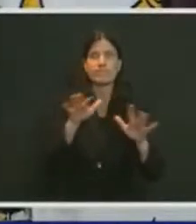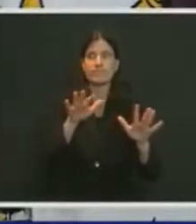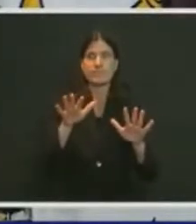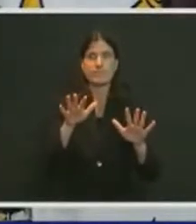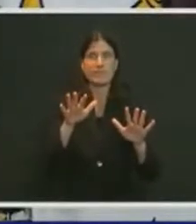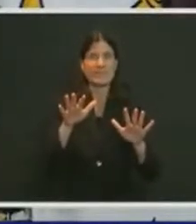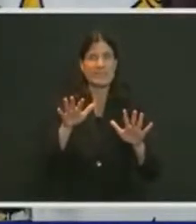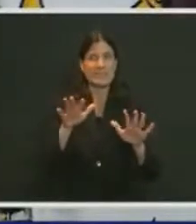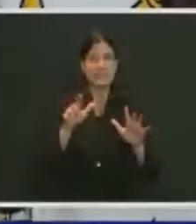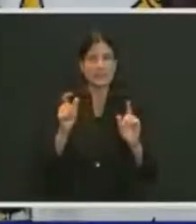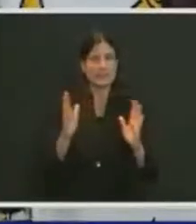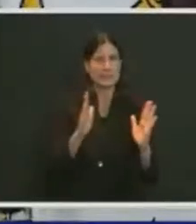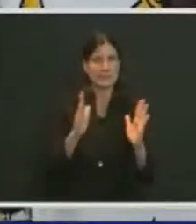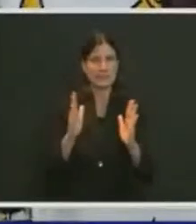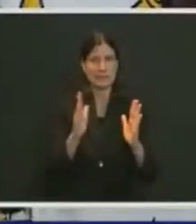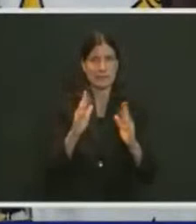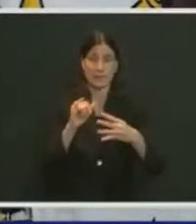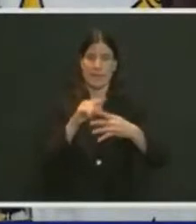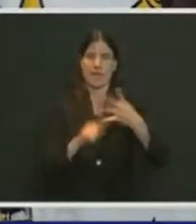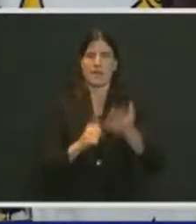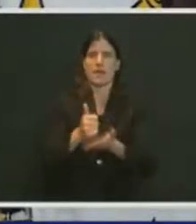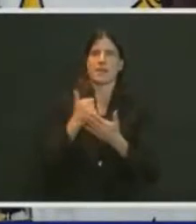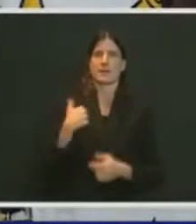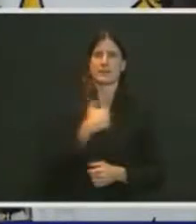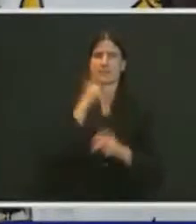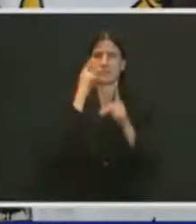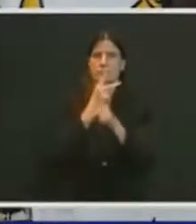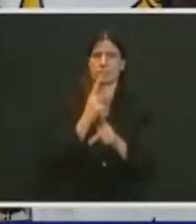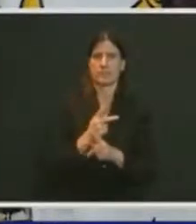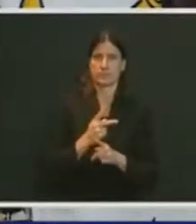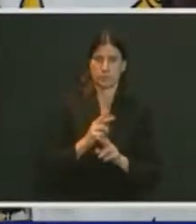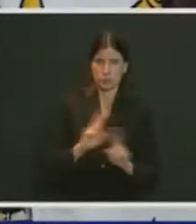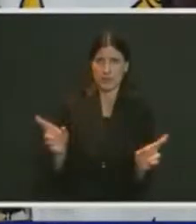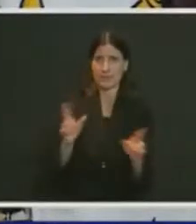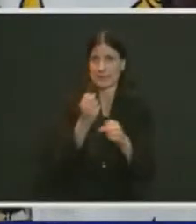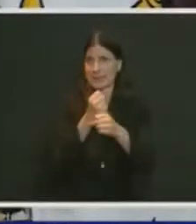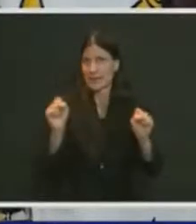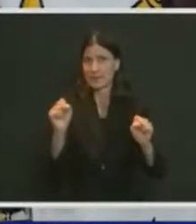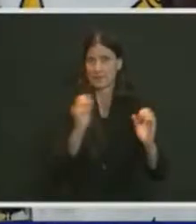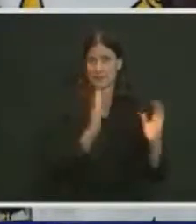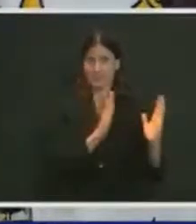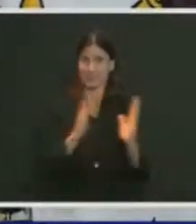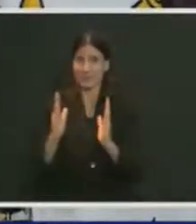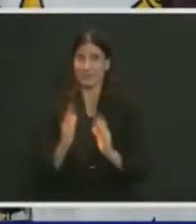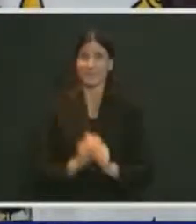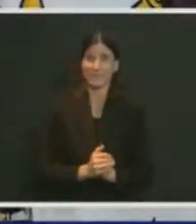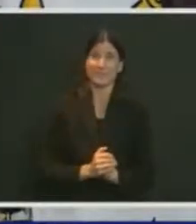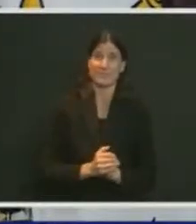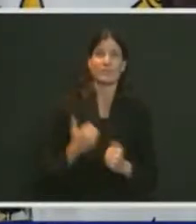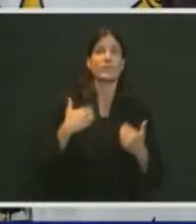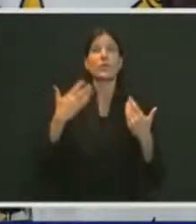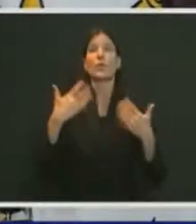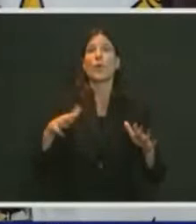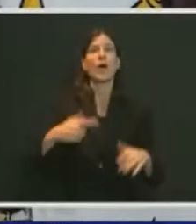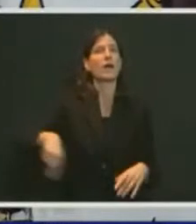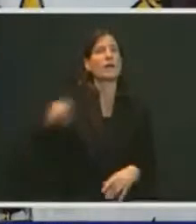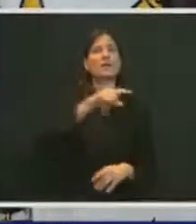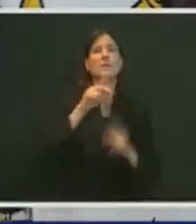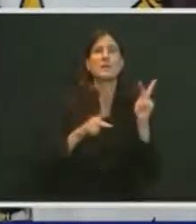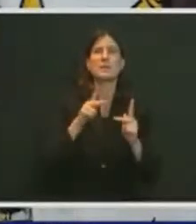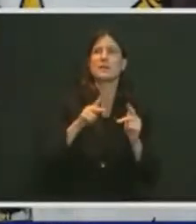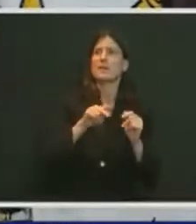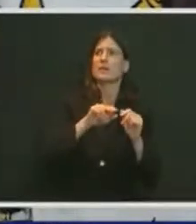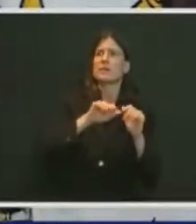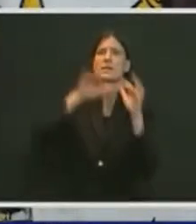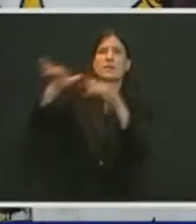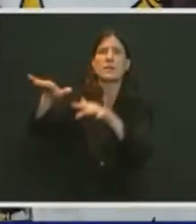and then move on. The thing we really have to prevent is overwhelming our hospital system. We just don't